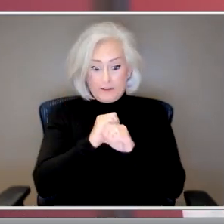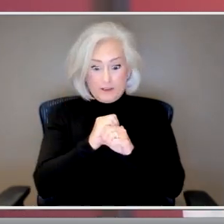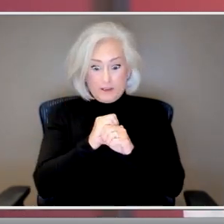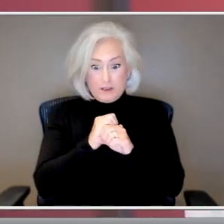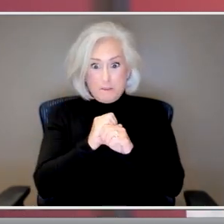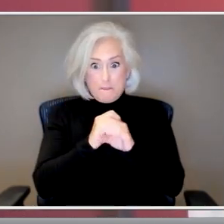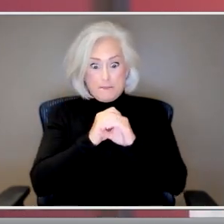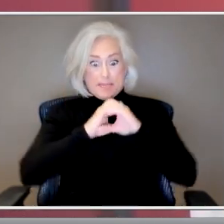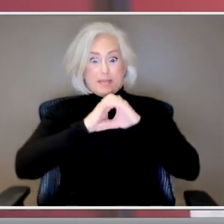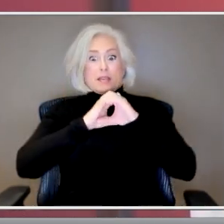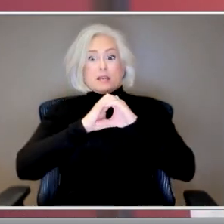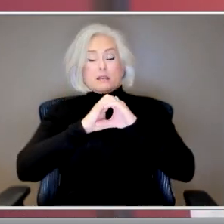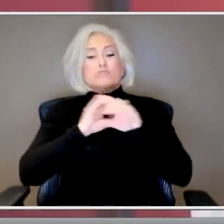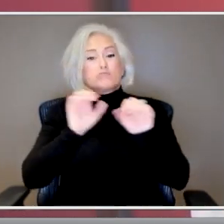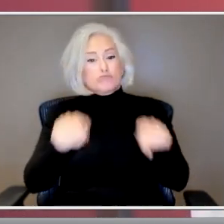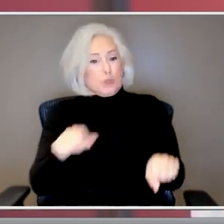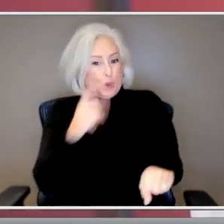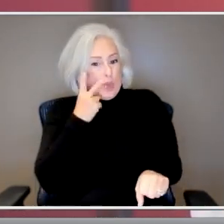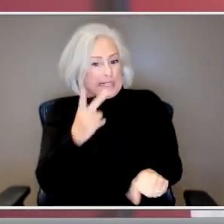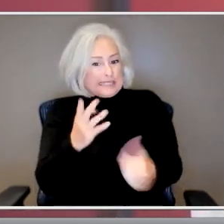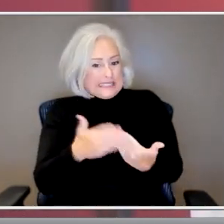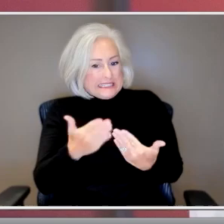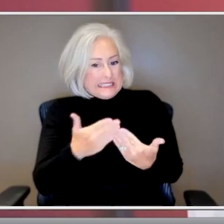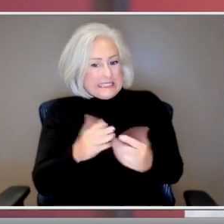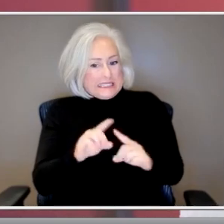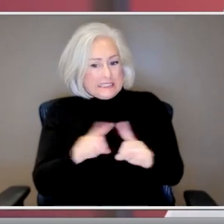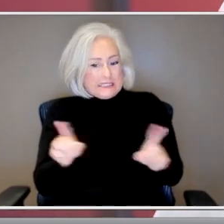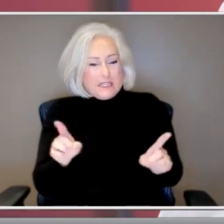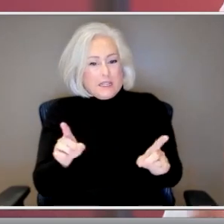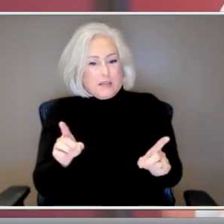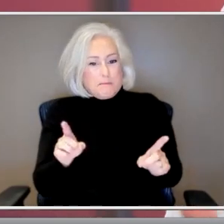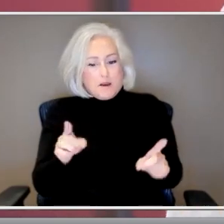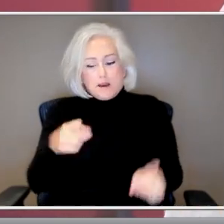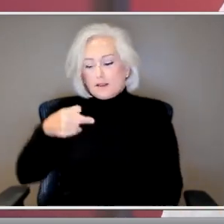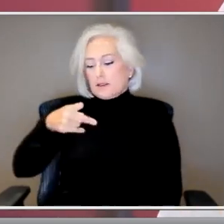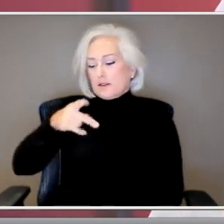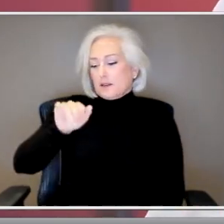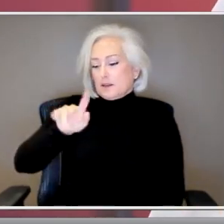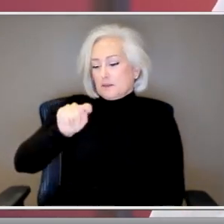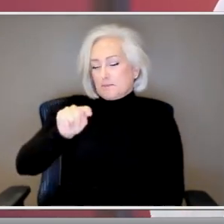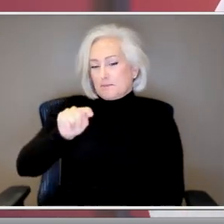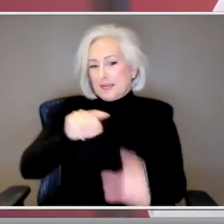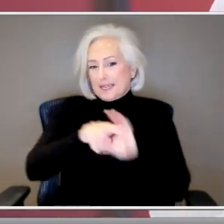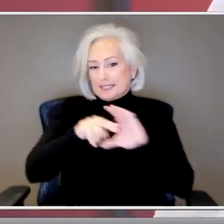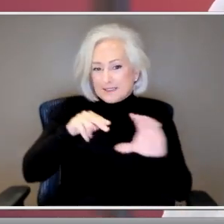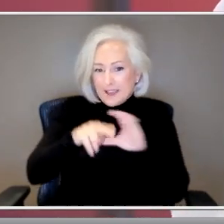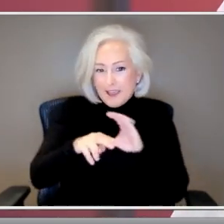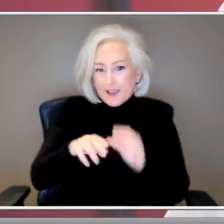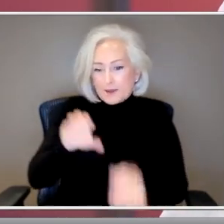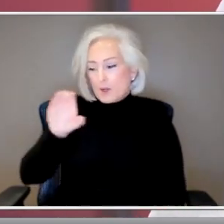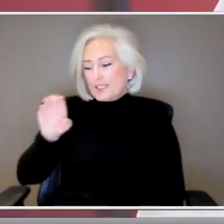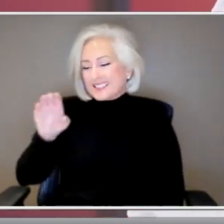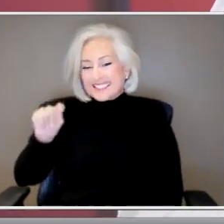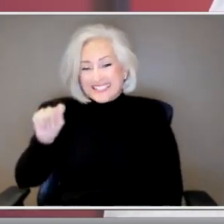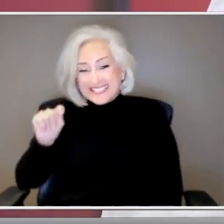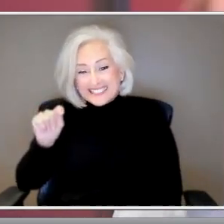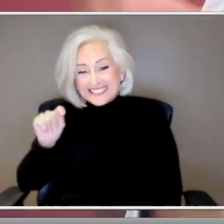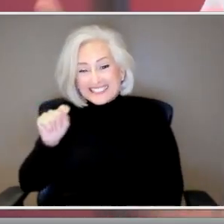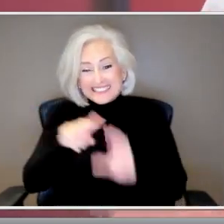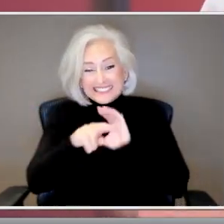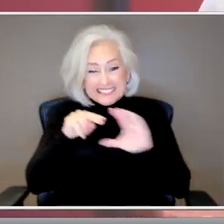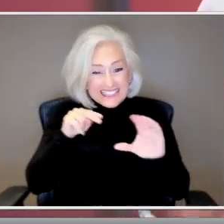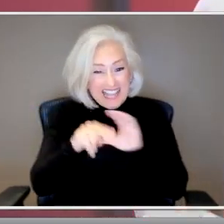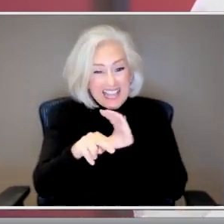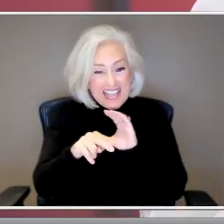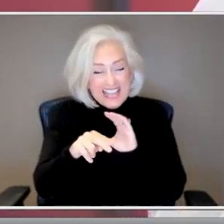but I'm not sure that the best scan is a PET scan or a CT angiography. So that's why we collaborate. It's as long as it's